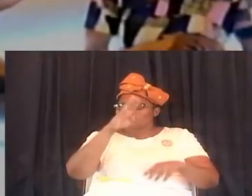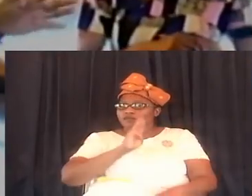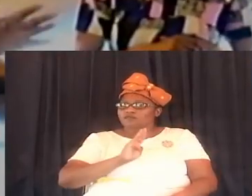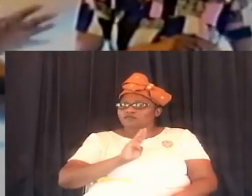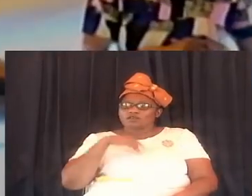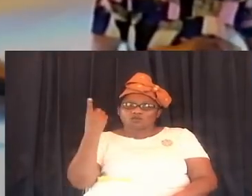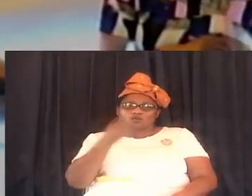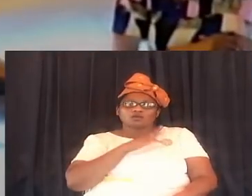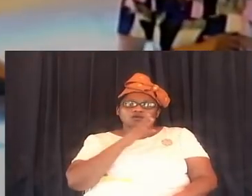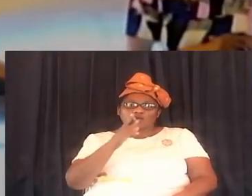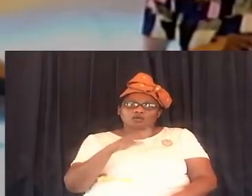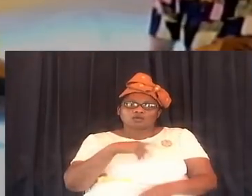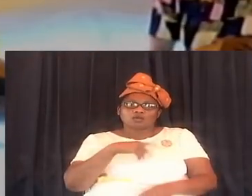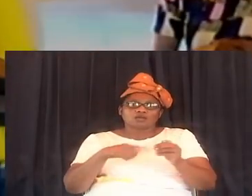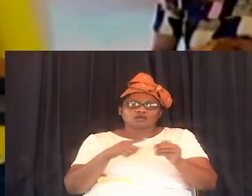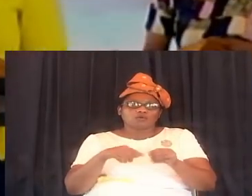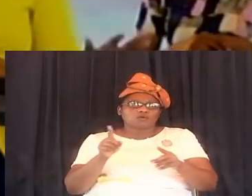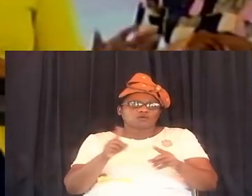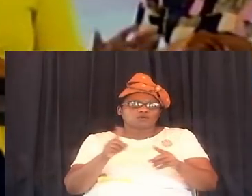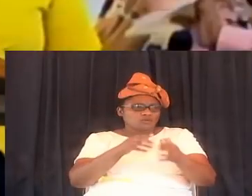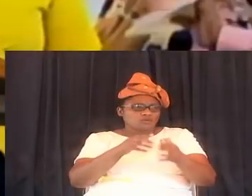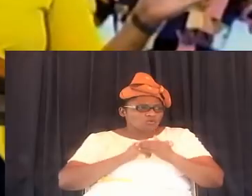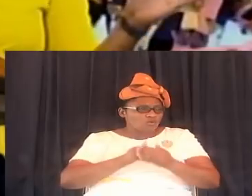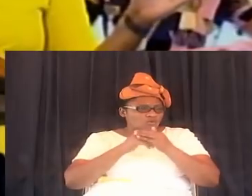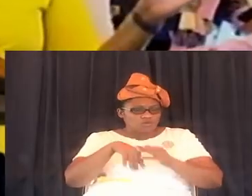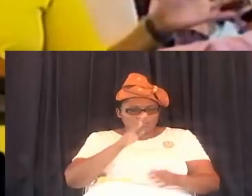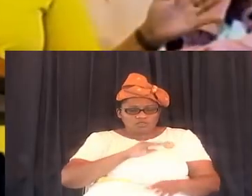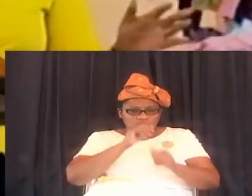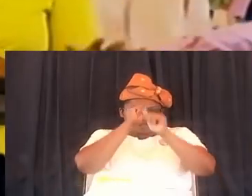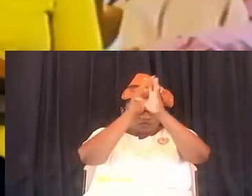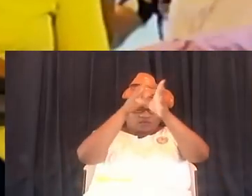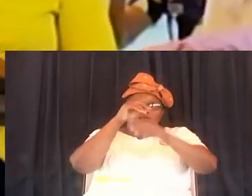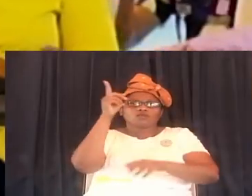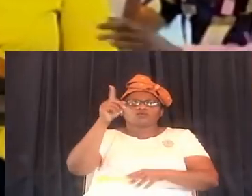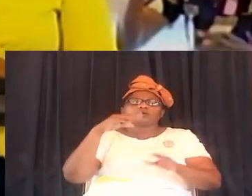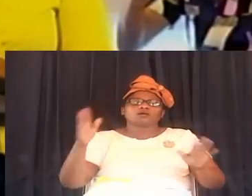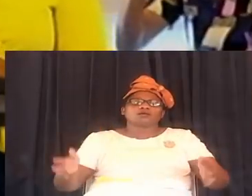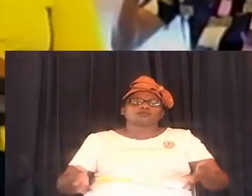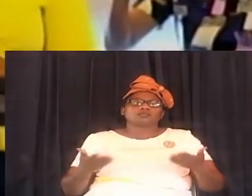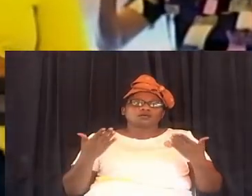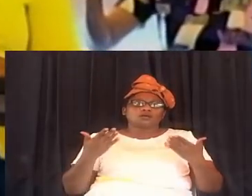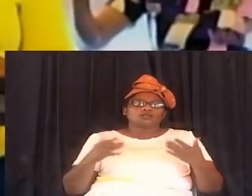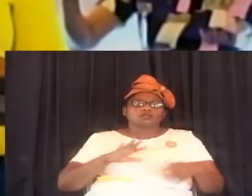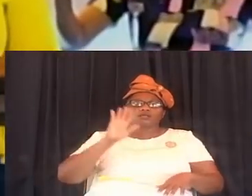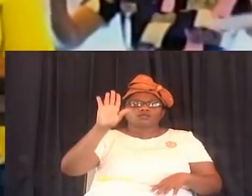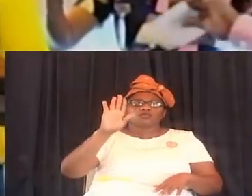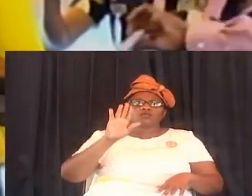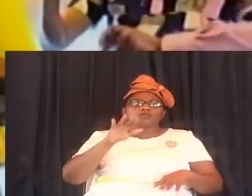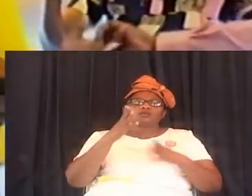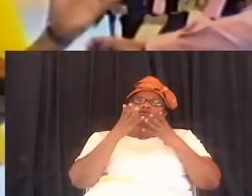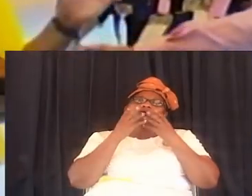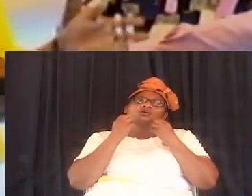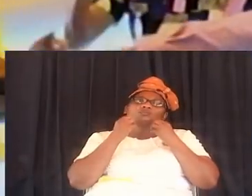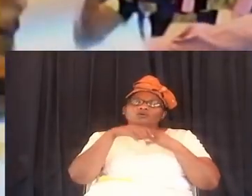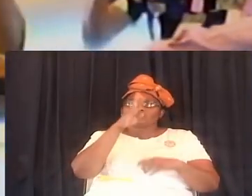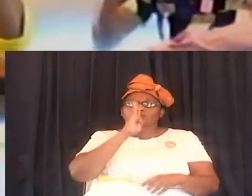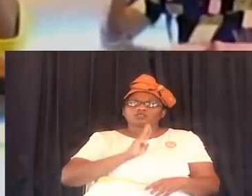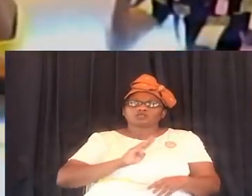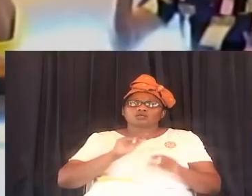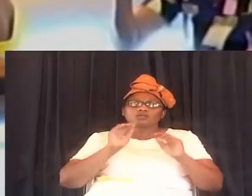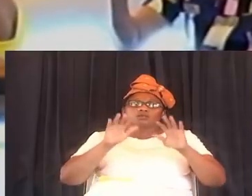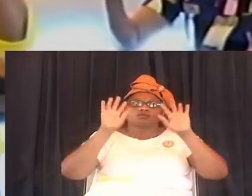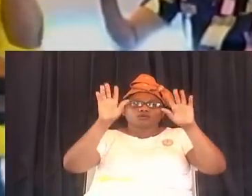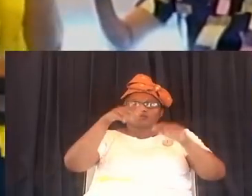to worship him. Father, you are exalted. You are a precious God, a wonderful